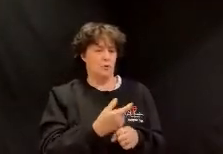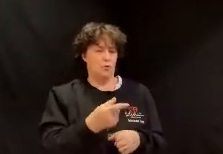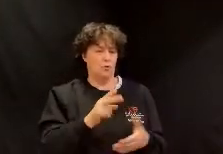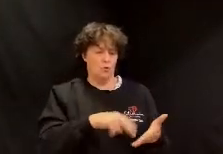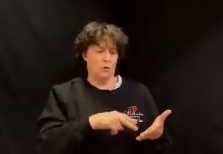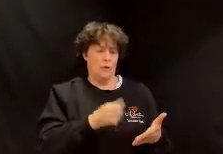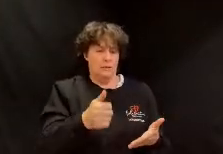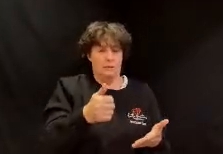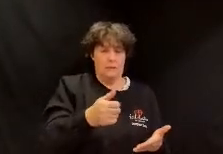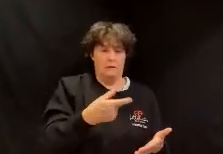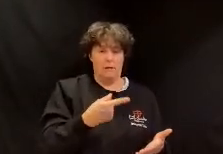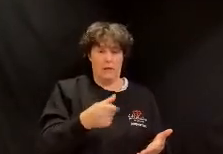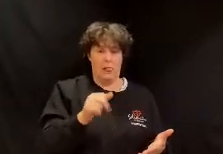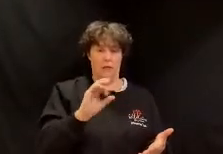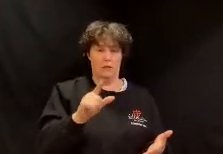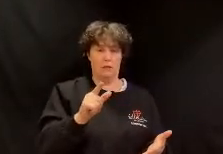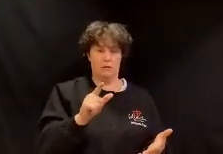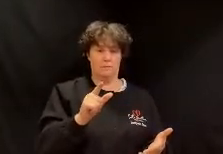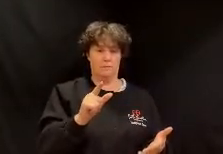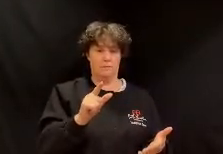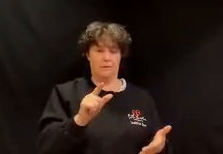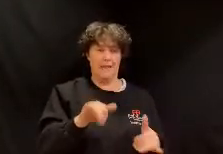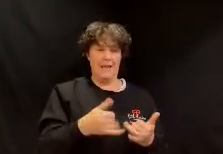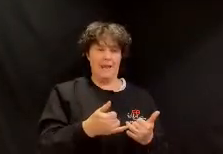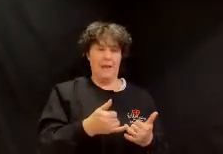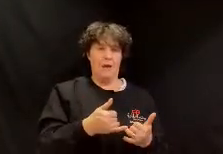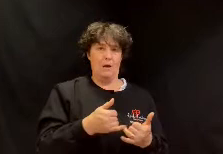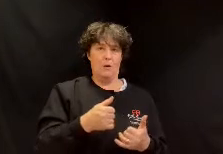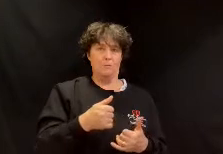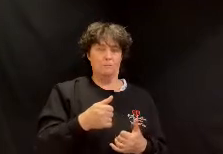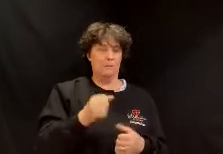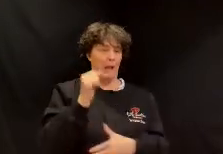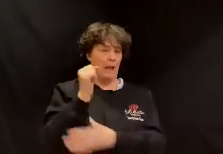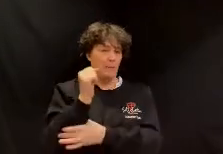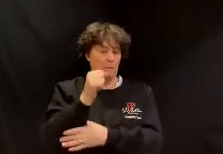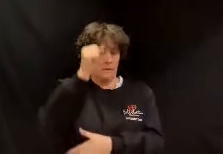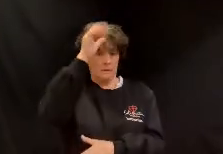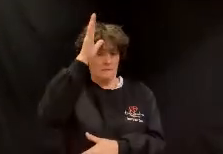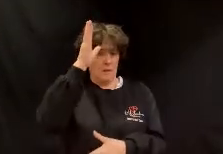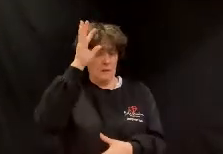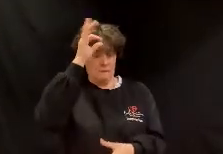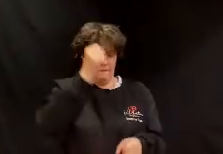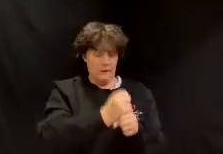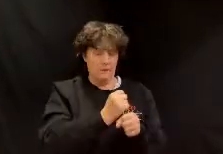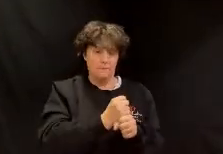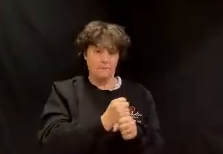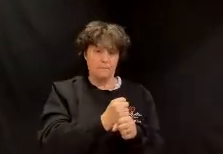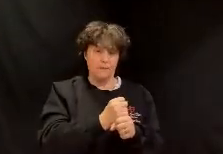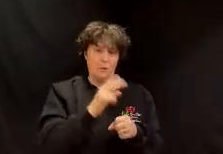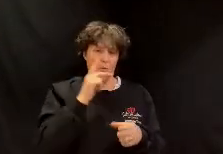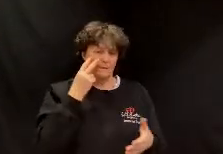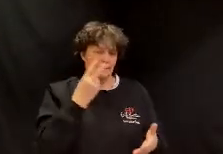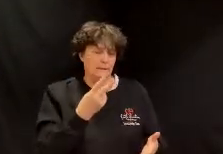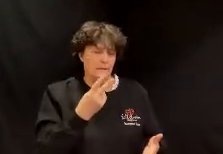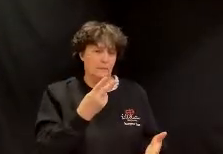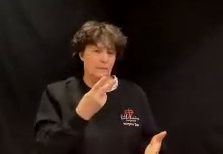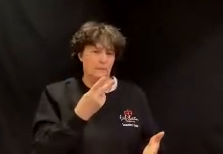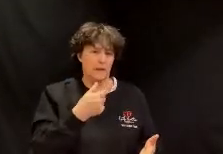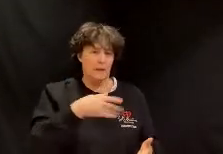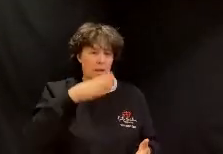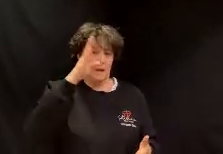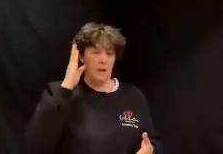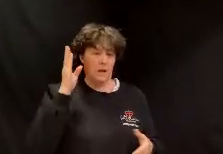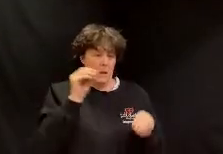he talks about how Abraham is the father of faith. But I want you to see something, is that God had to put him in a